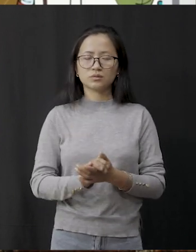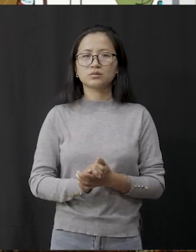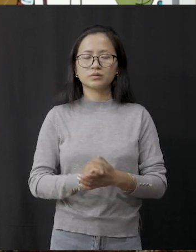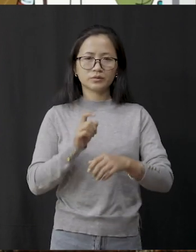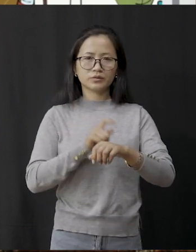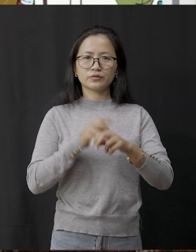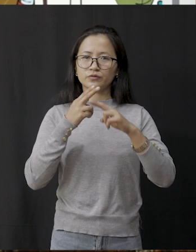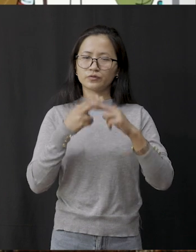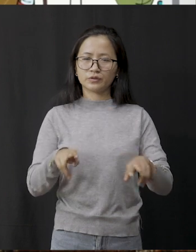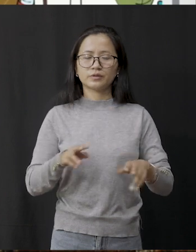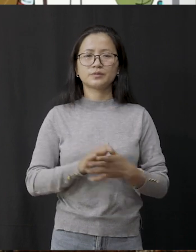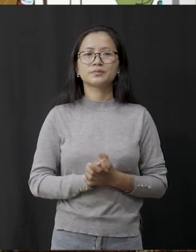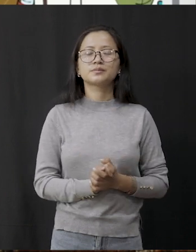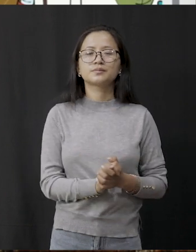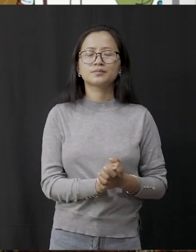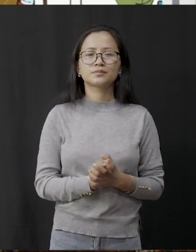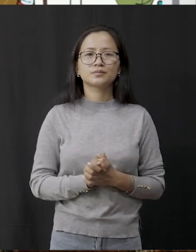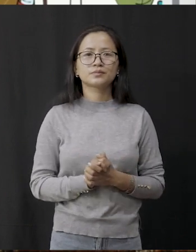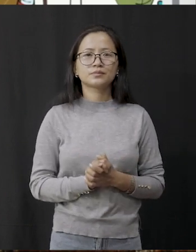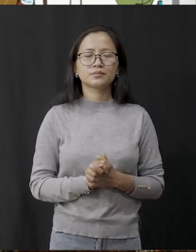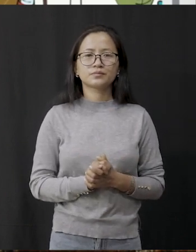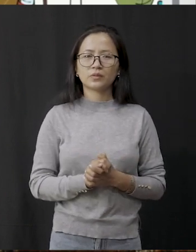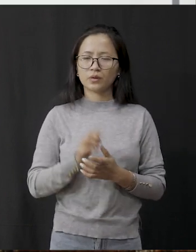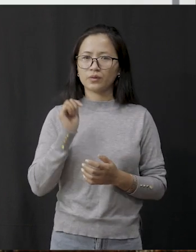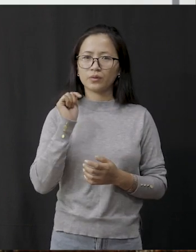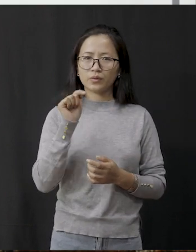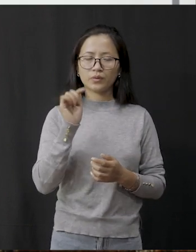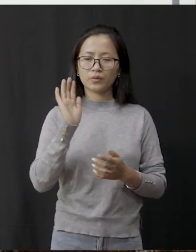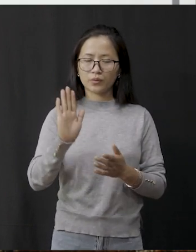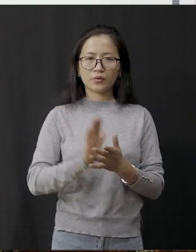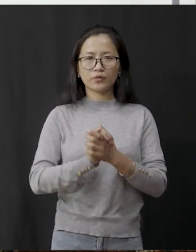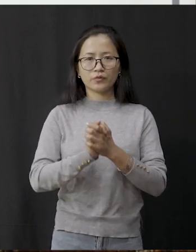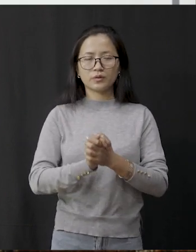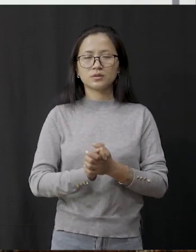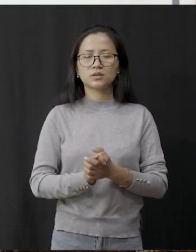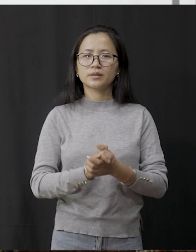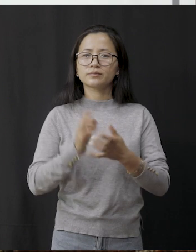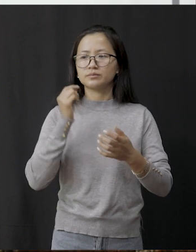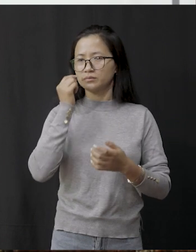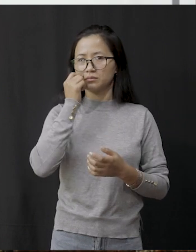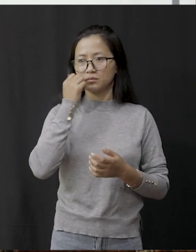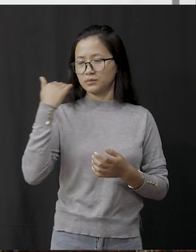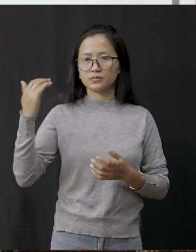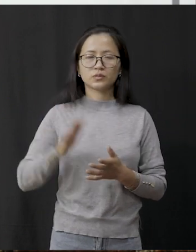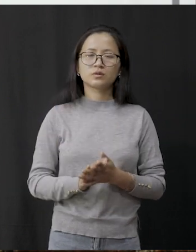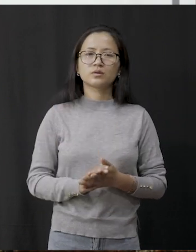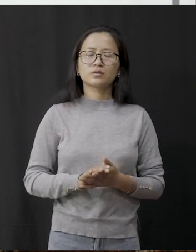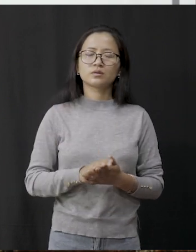time? So students, your friend Cinti and moi, when they get leisure